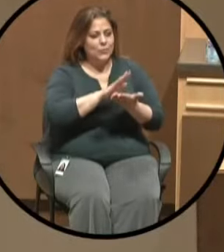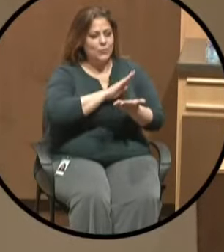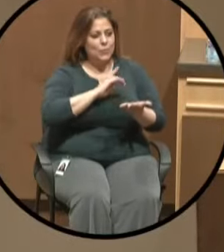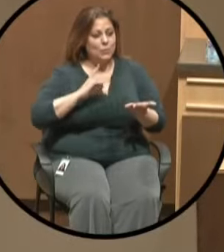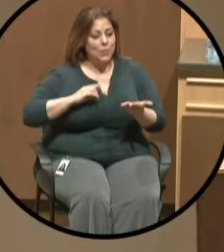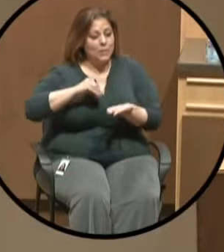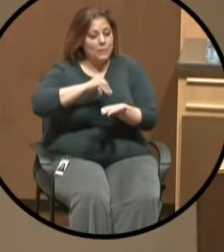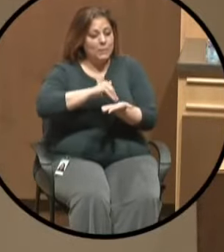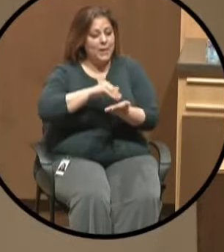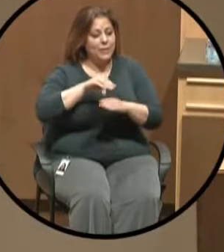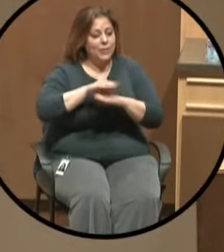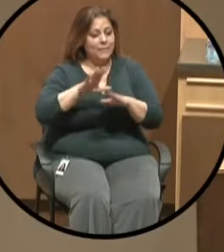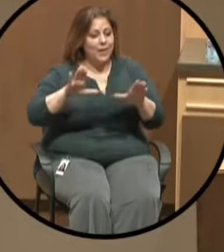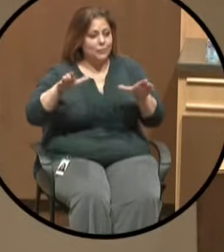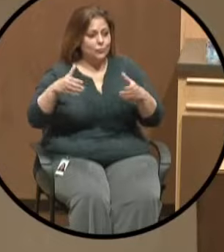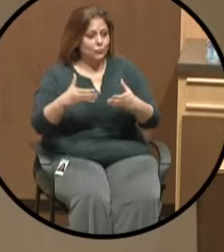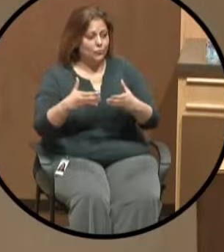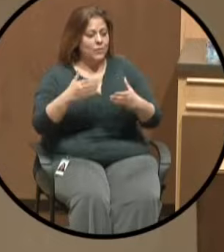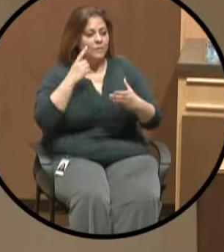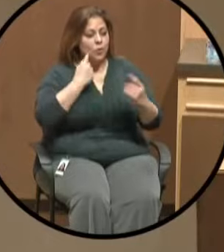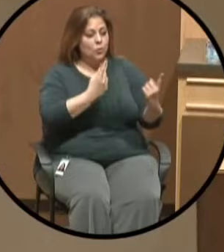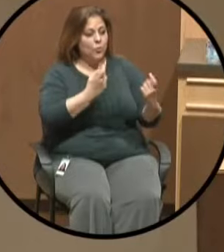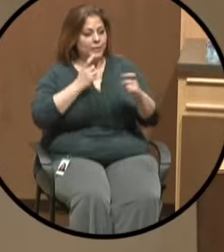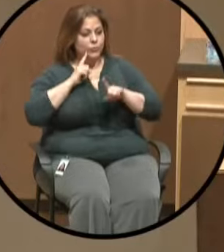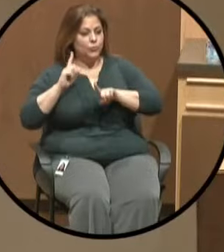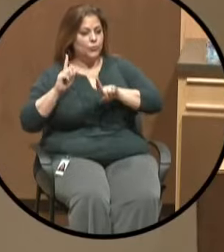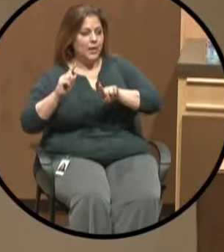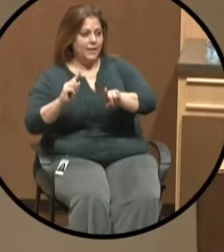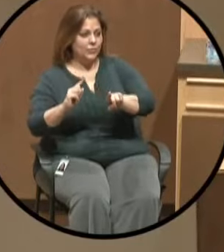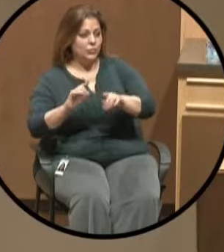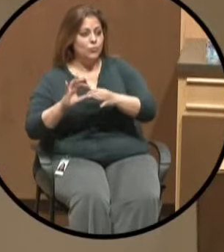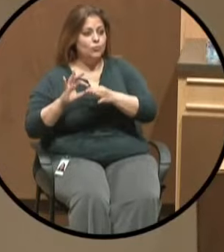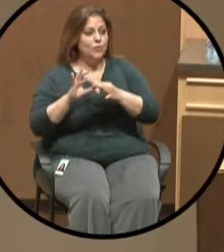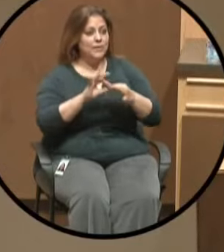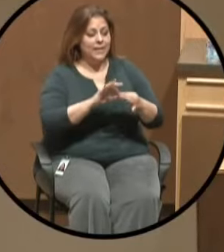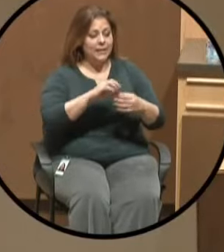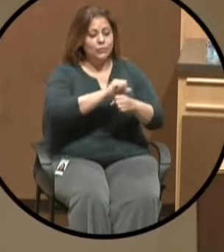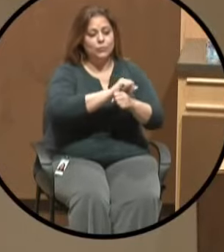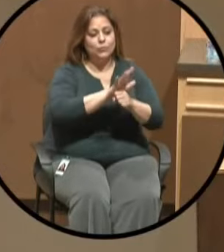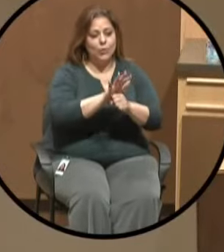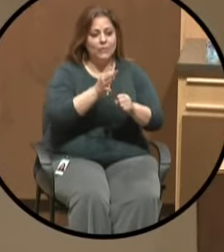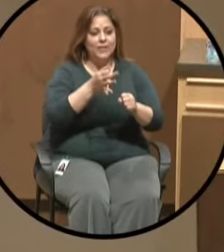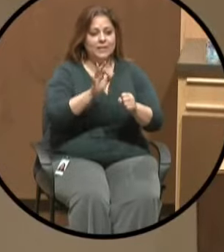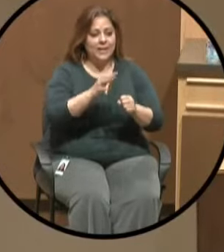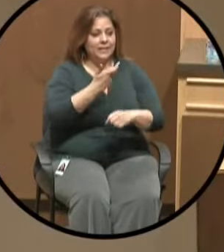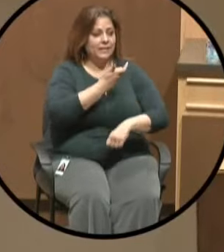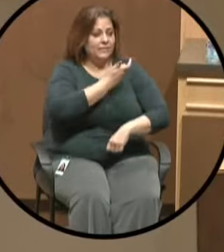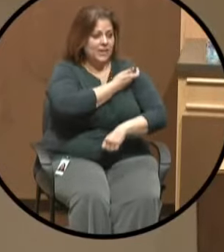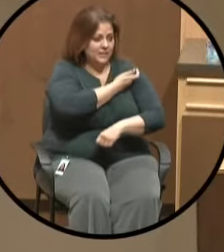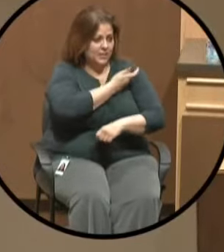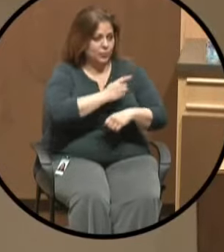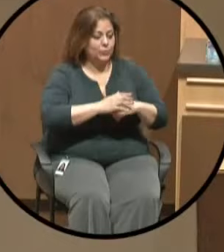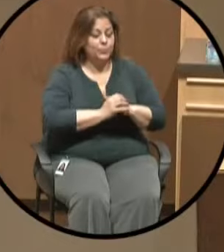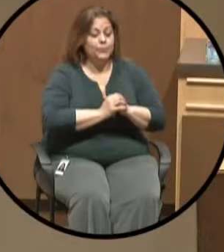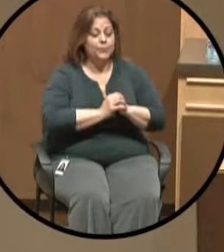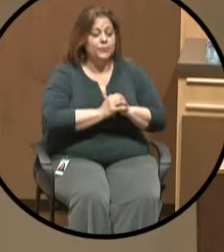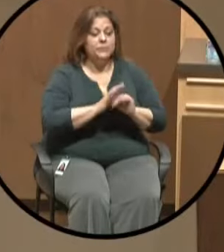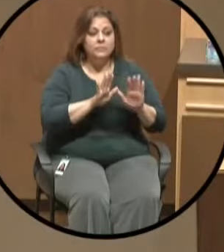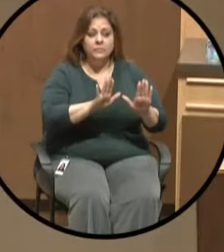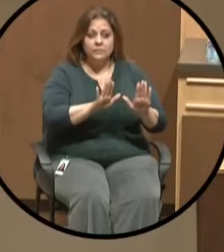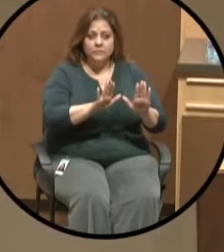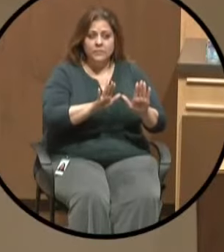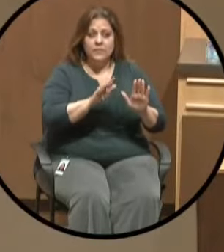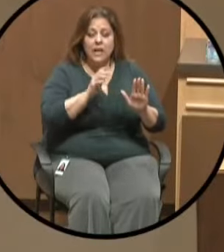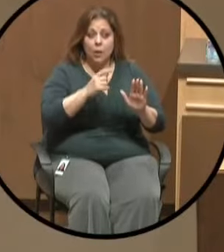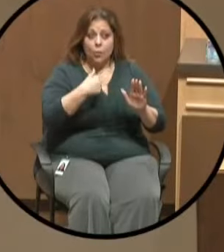medical advisory committee providing answers to questions we have received regarding the COVID-19 vaccination. I want to